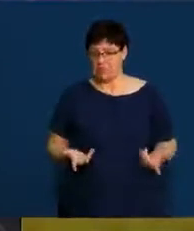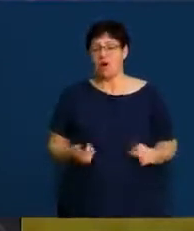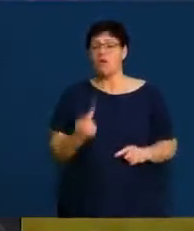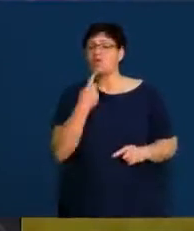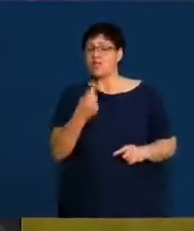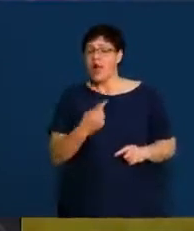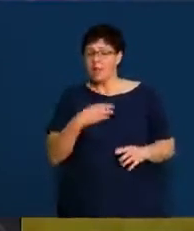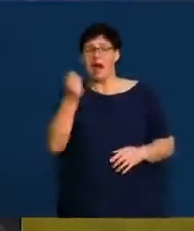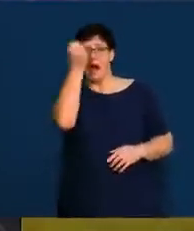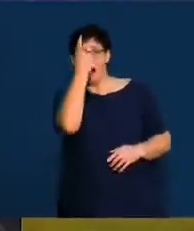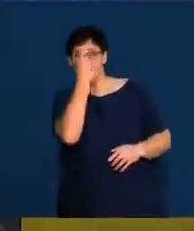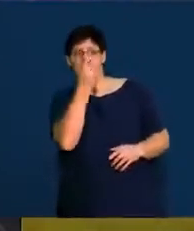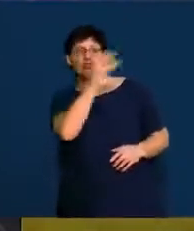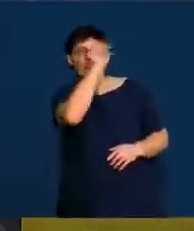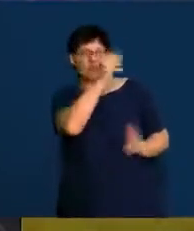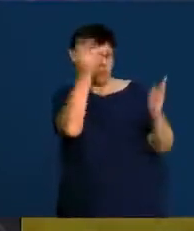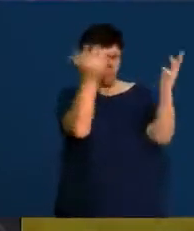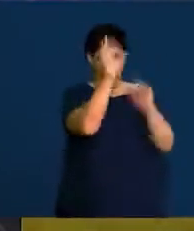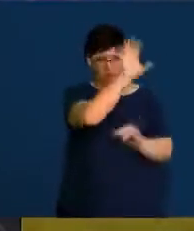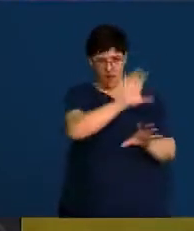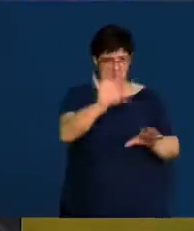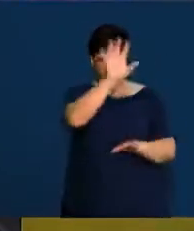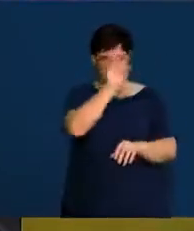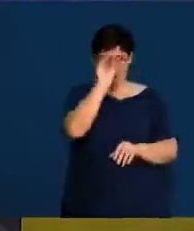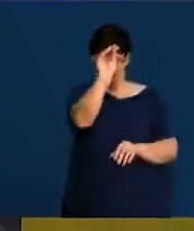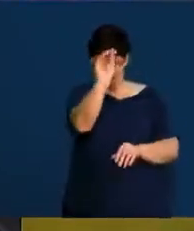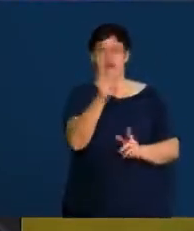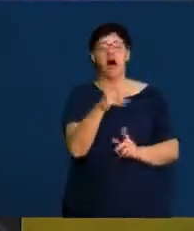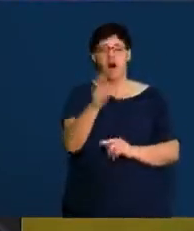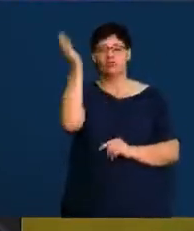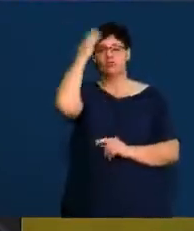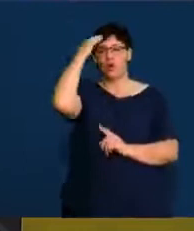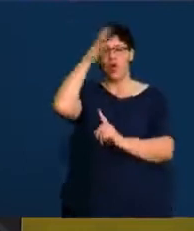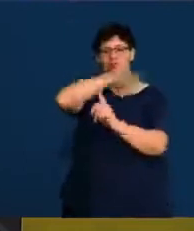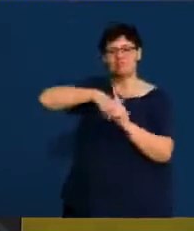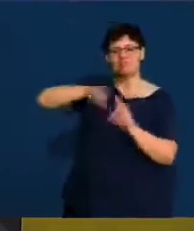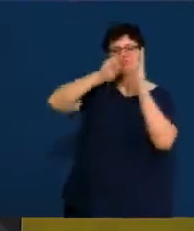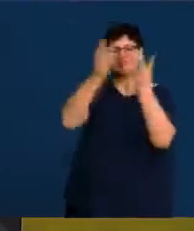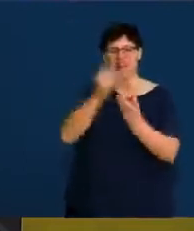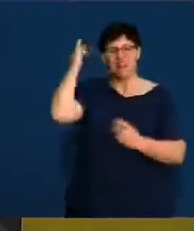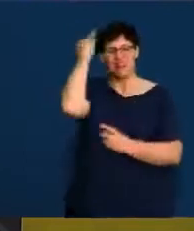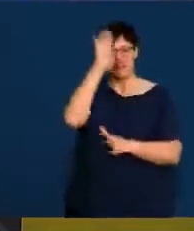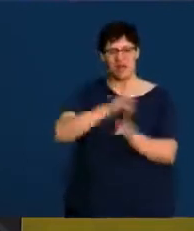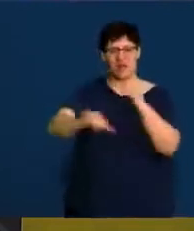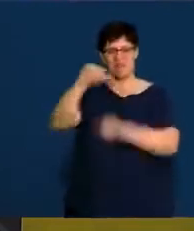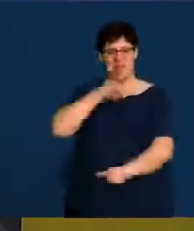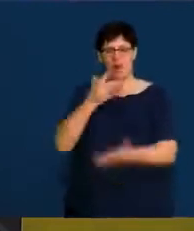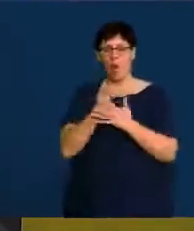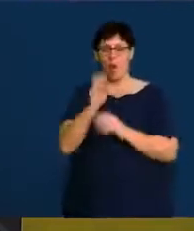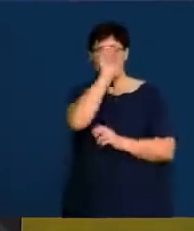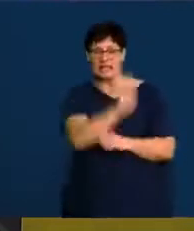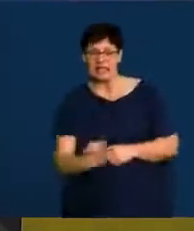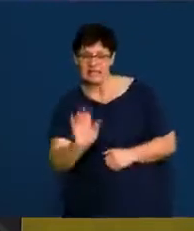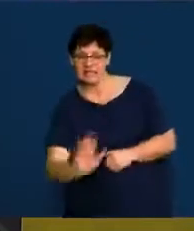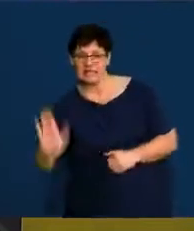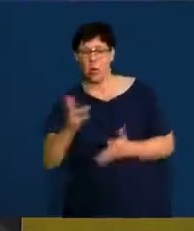you get a perspective of where in South Africa it is, already your geographical knowledge and theory comes back. If it's on the East Coast,